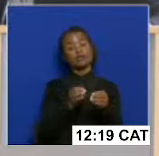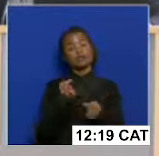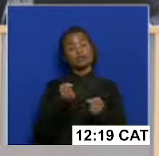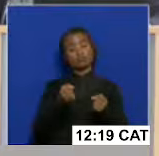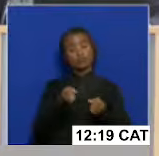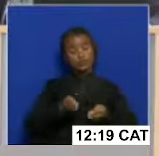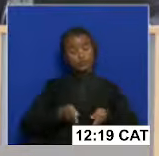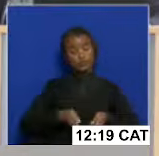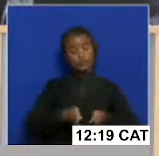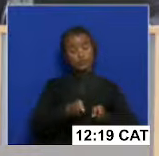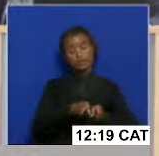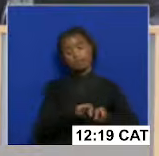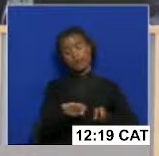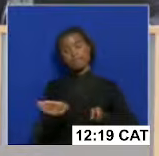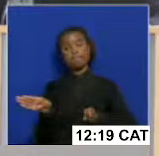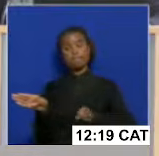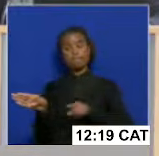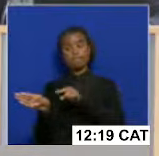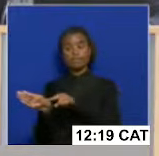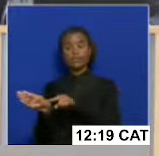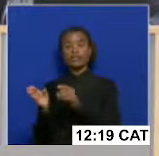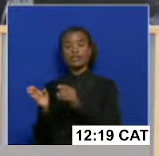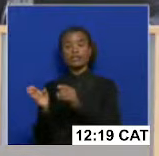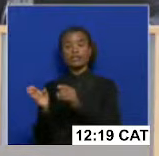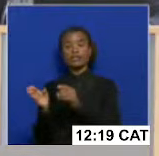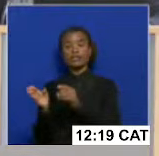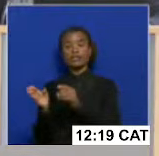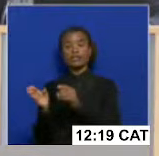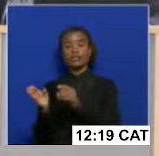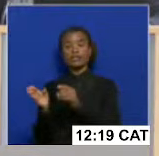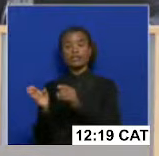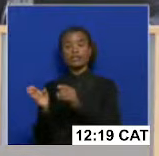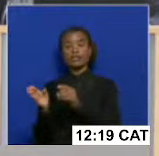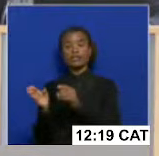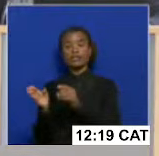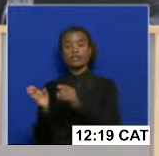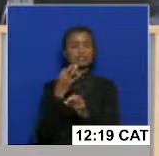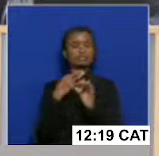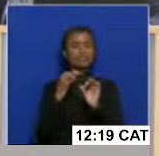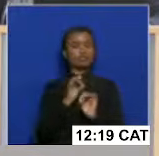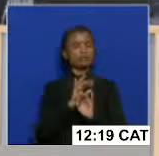But can you please give us that full picture, because it's missing from these chats?